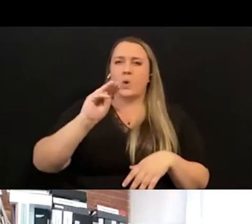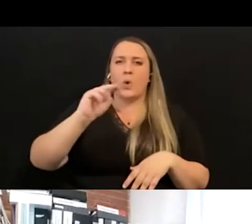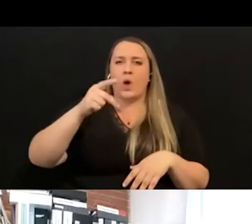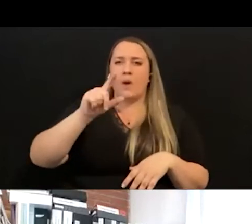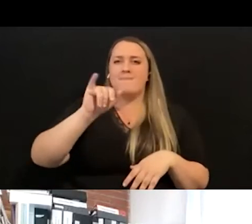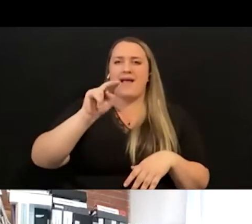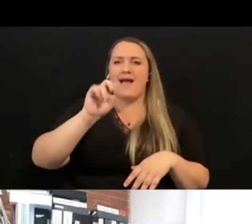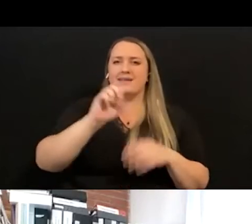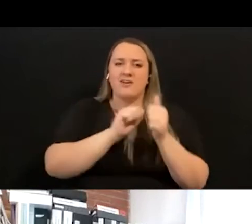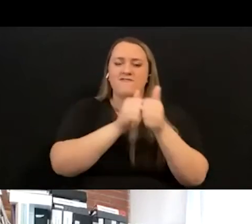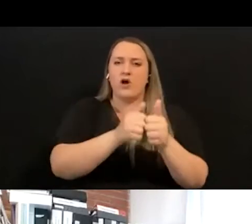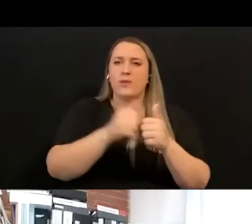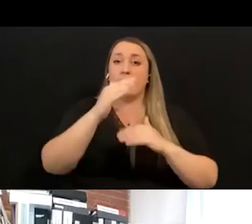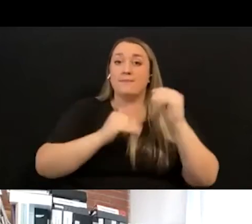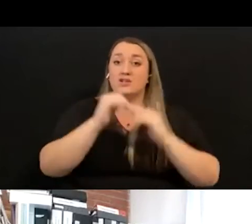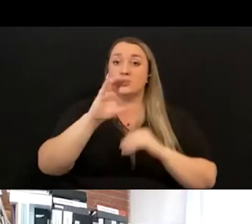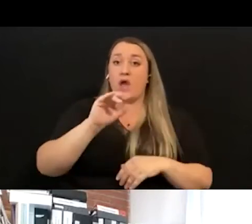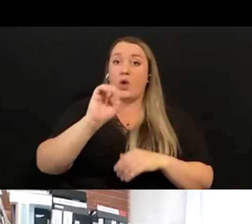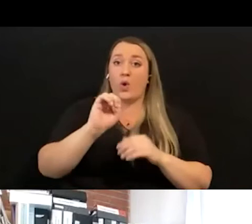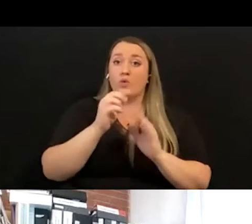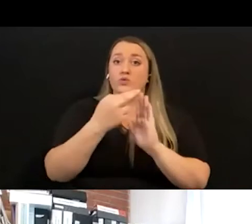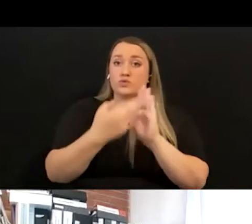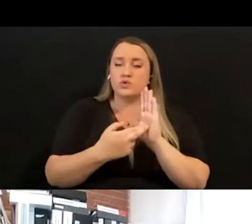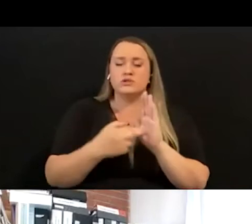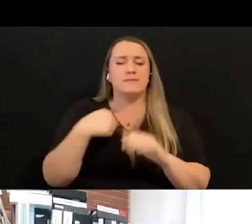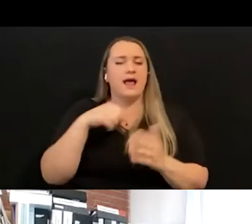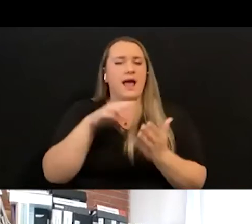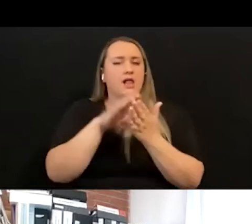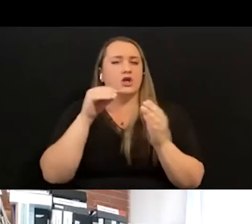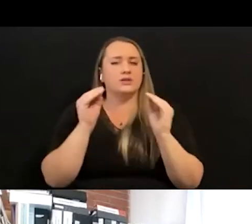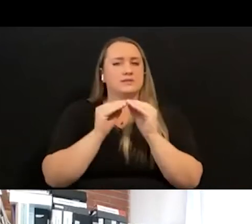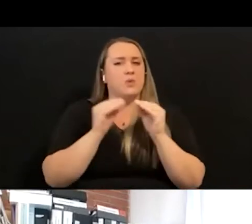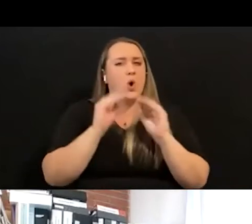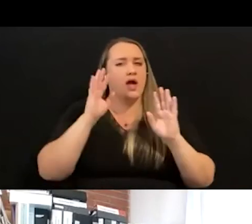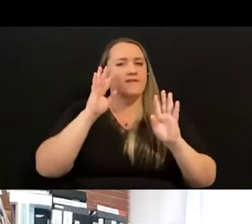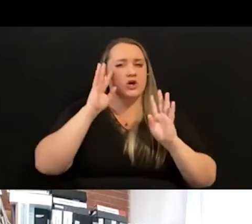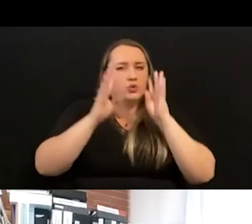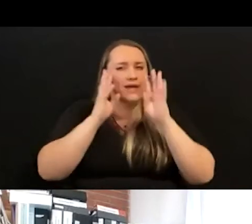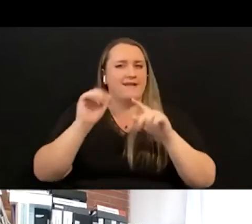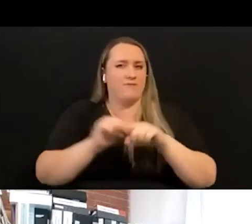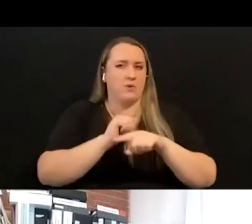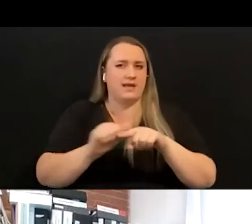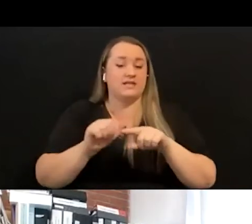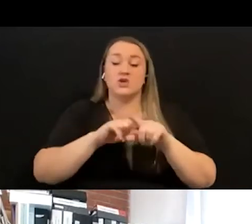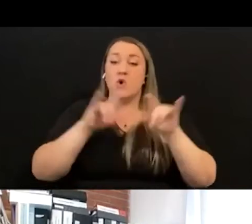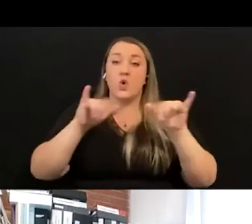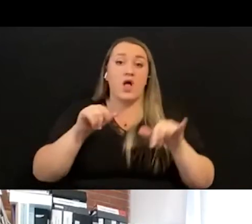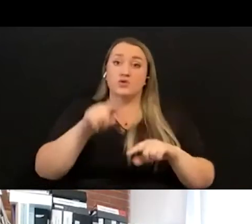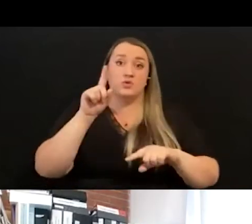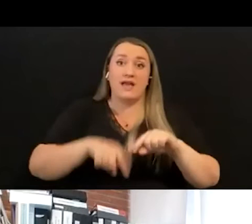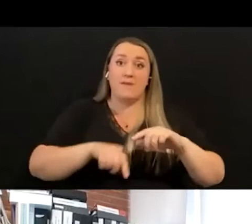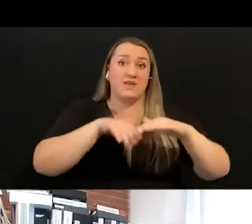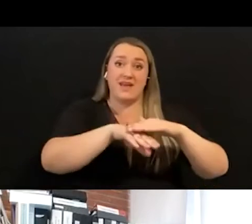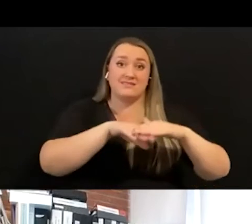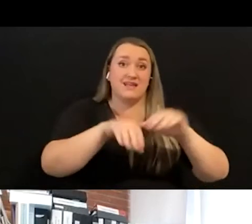accessibility. But I've learned that it's actually more of a creative practice. And while you can't be accessible for